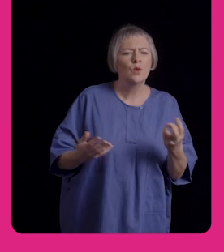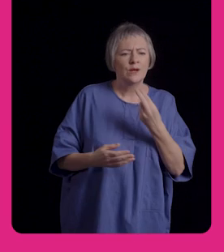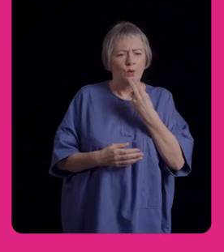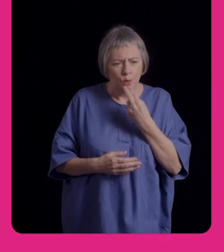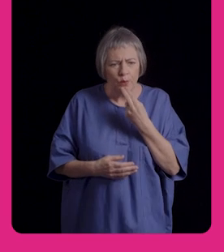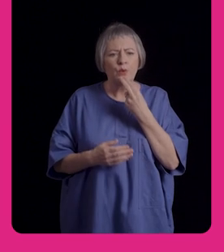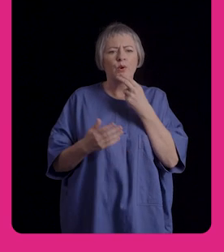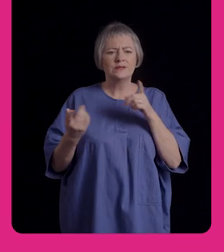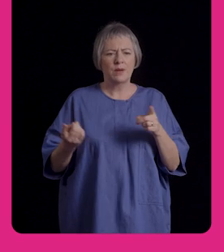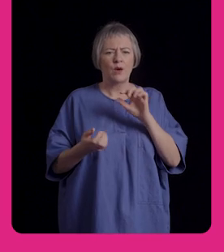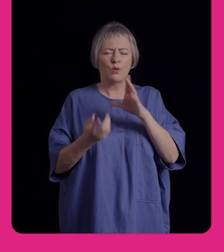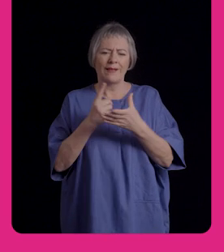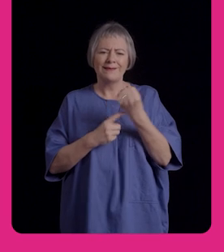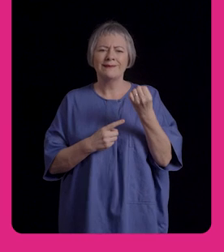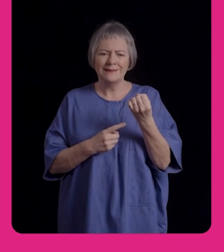Whistler's clearly going to